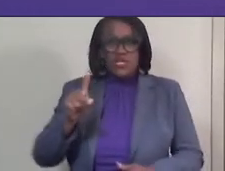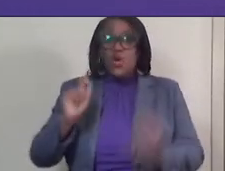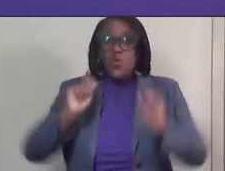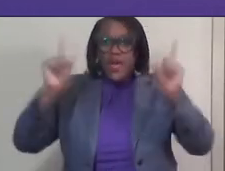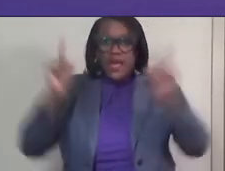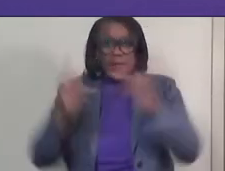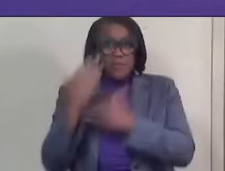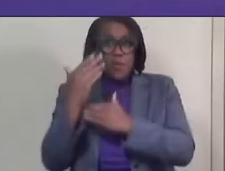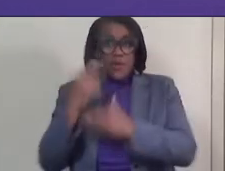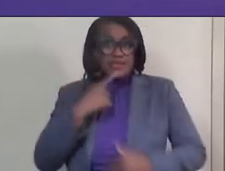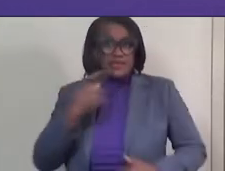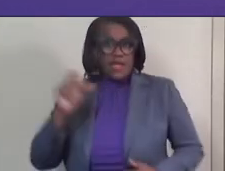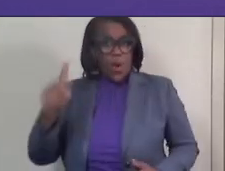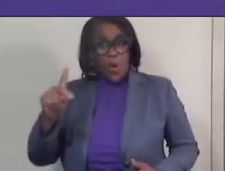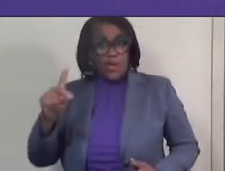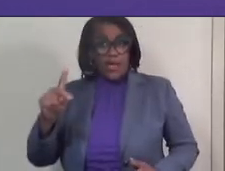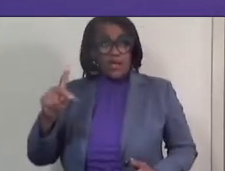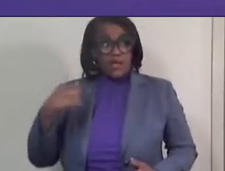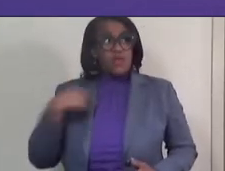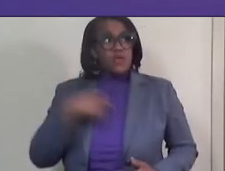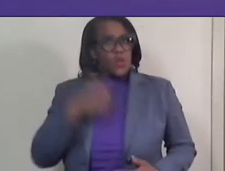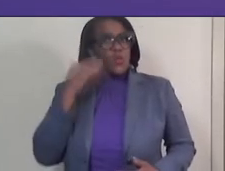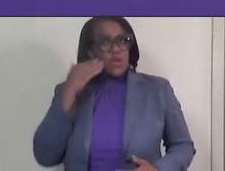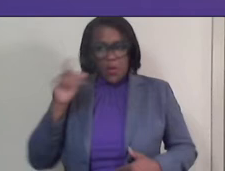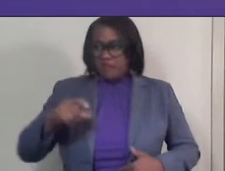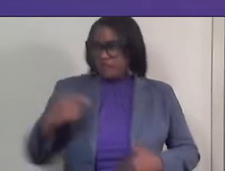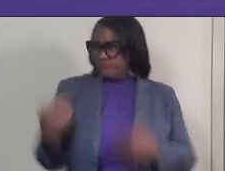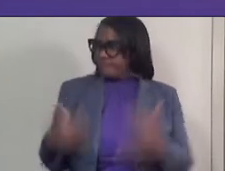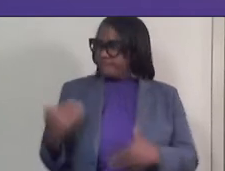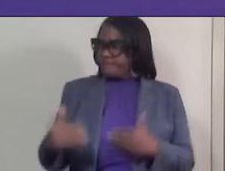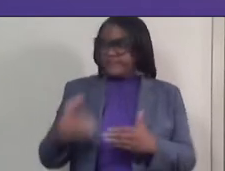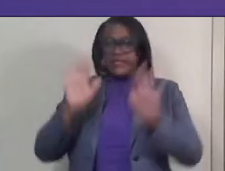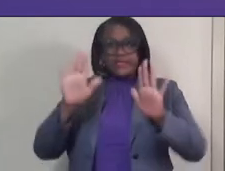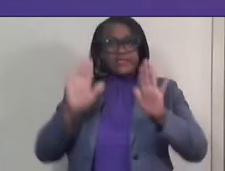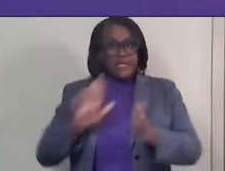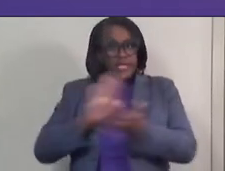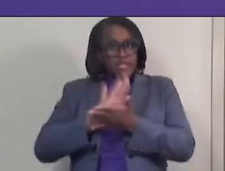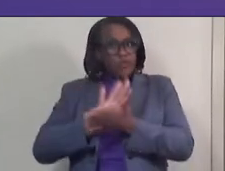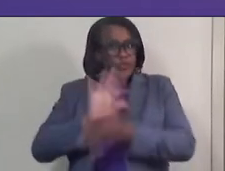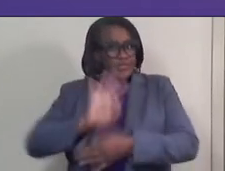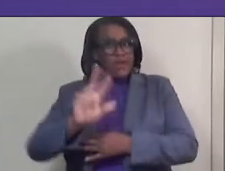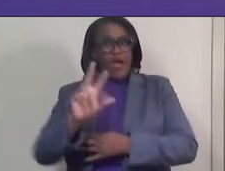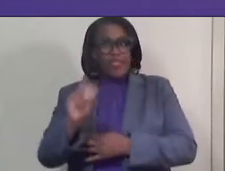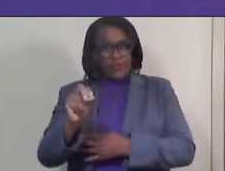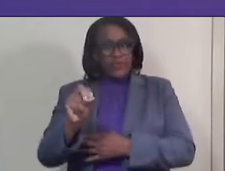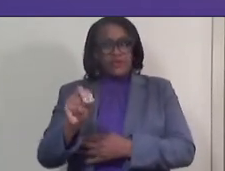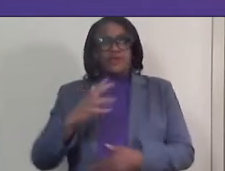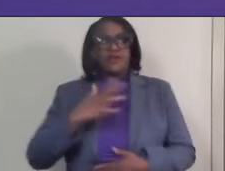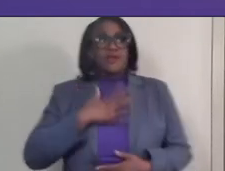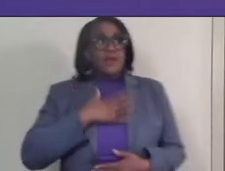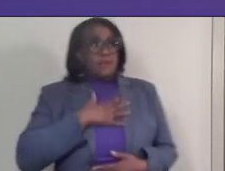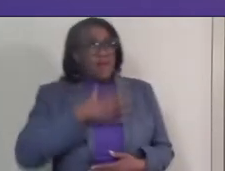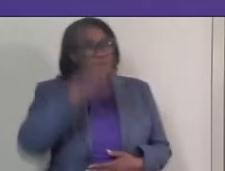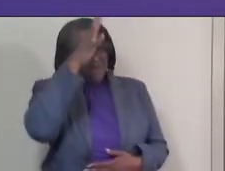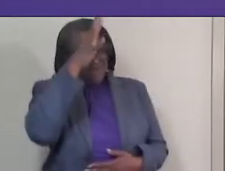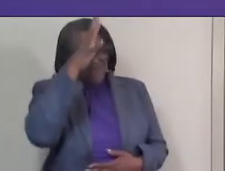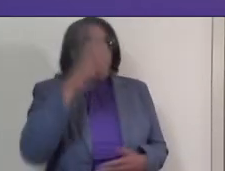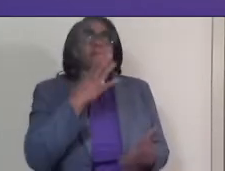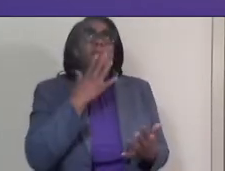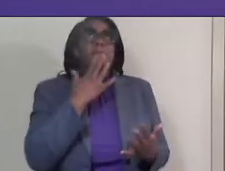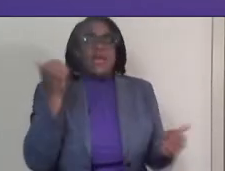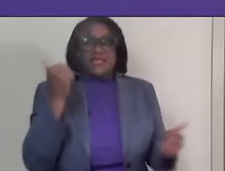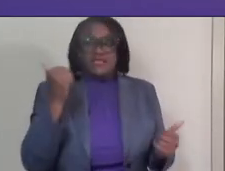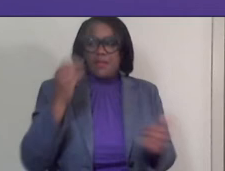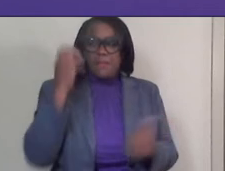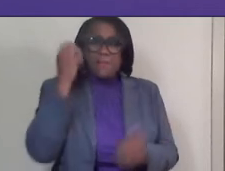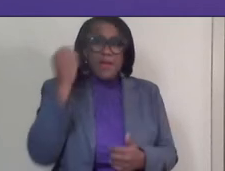okay, we know what you got to do. Sunday school's at 9:30, you know. My fondest memories of growing up in Swarthmore, right here where